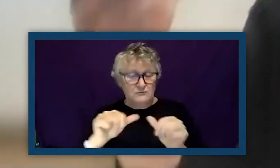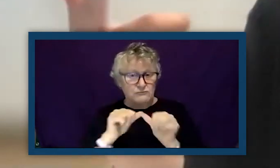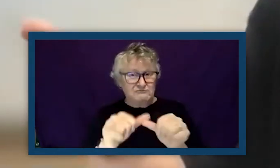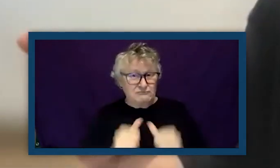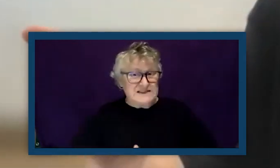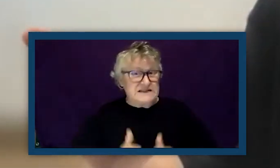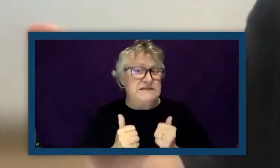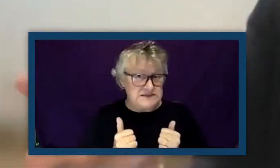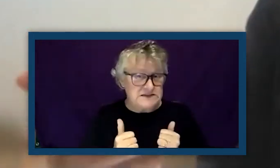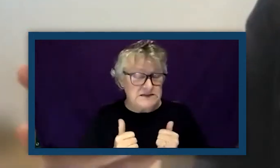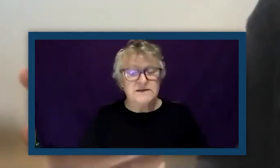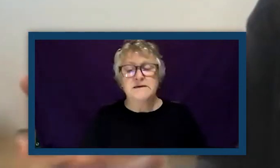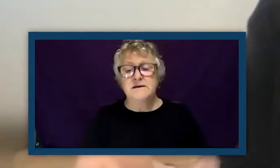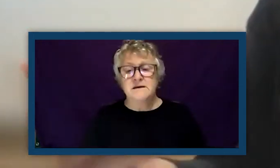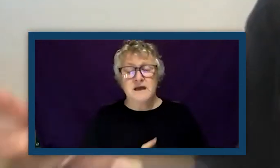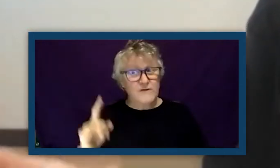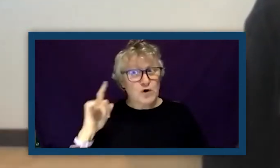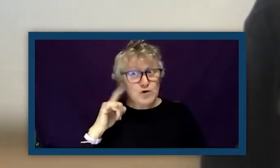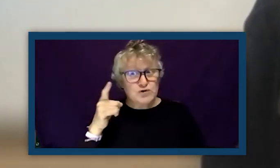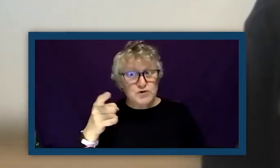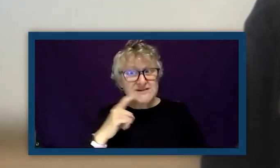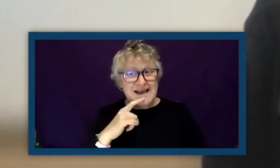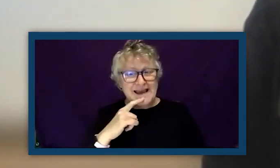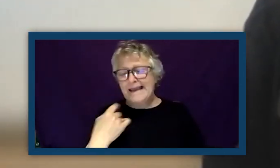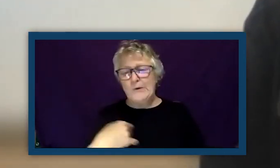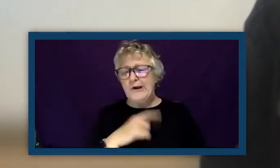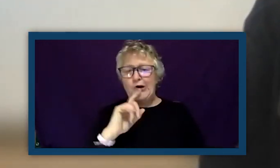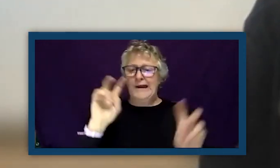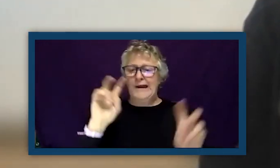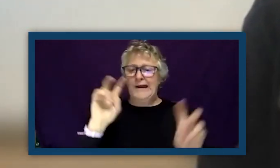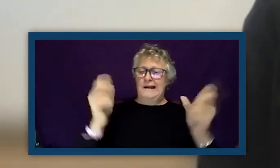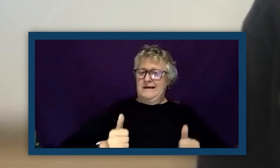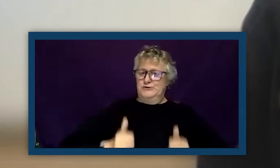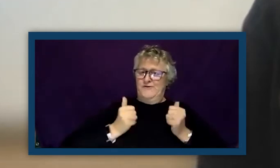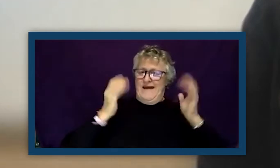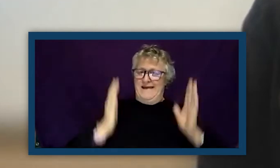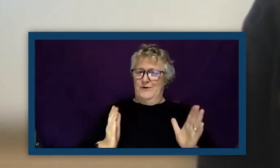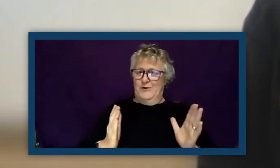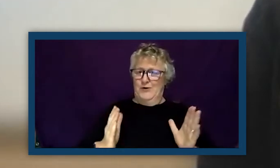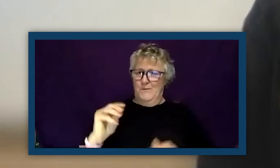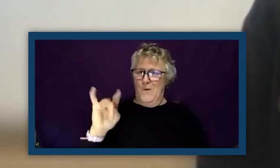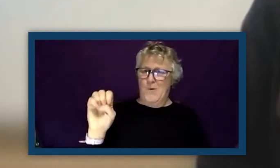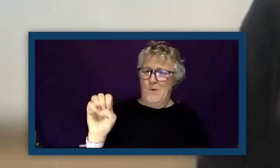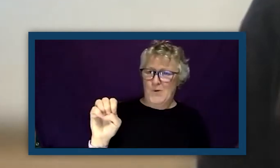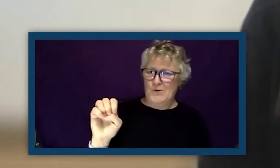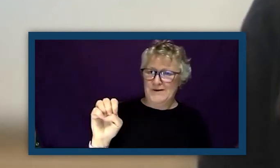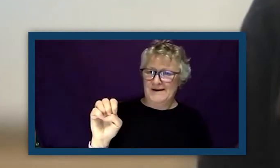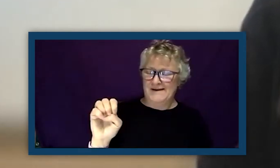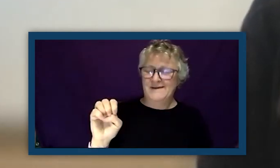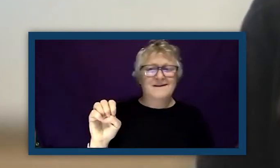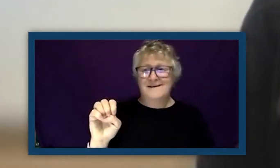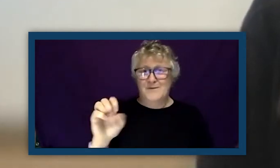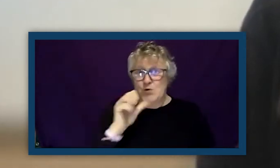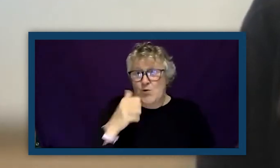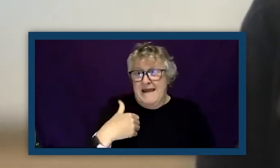what I heard you say is that we are in survivor mode. We don't have time. And I'm in no way a